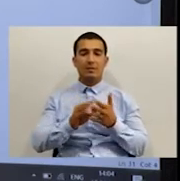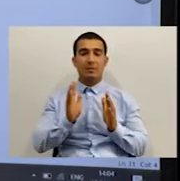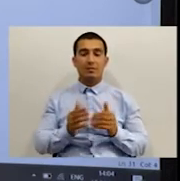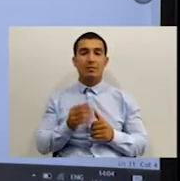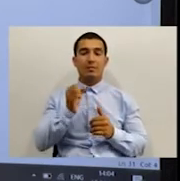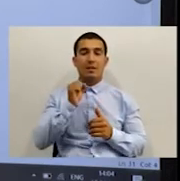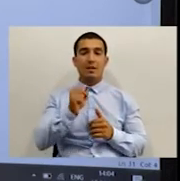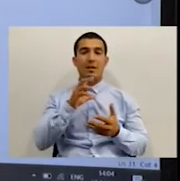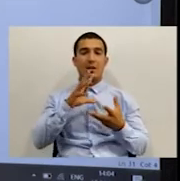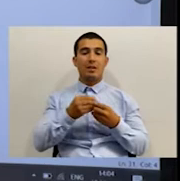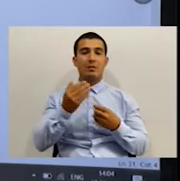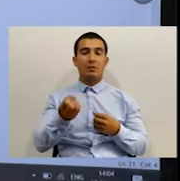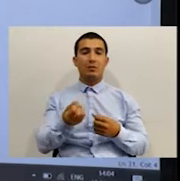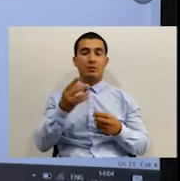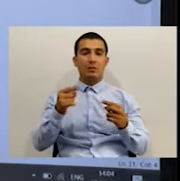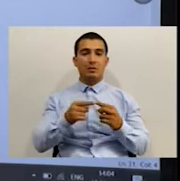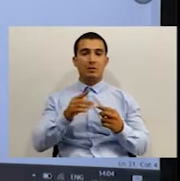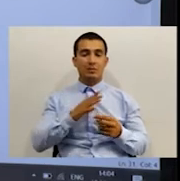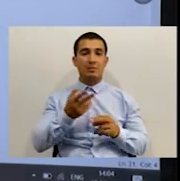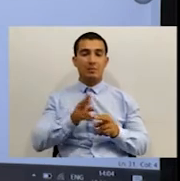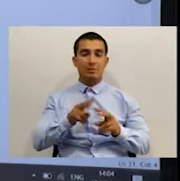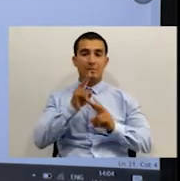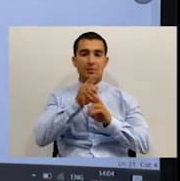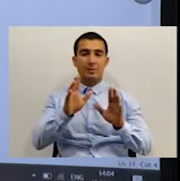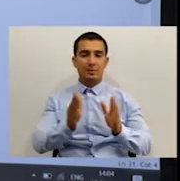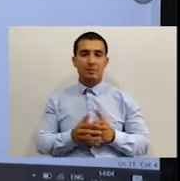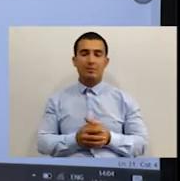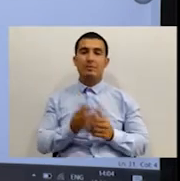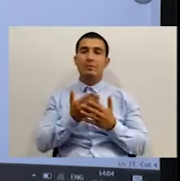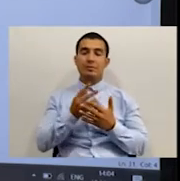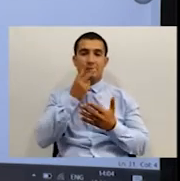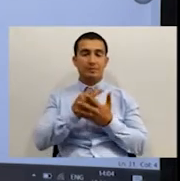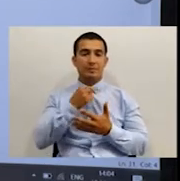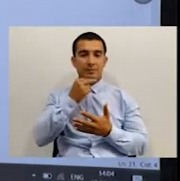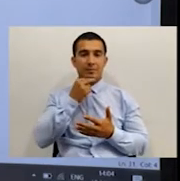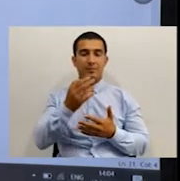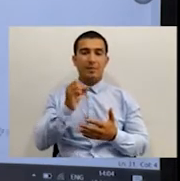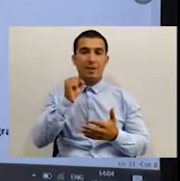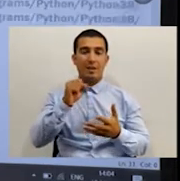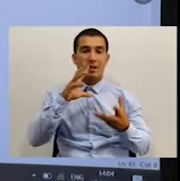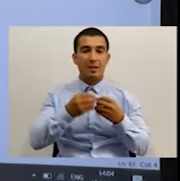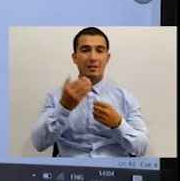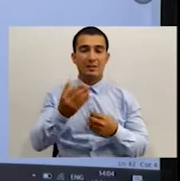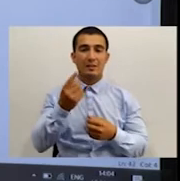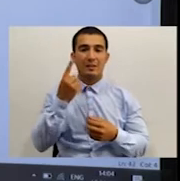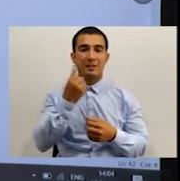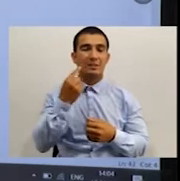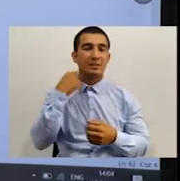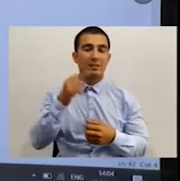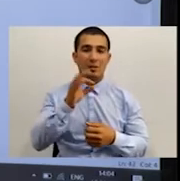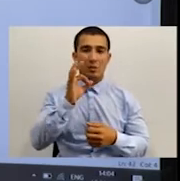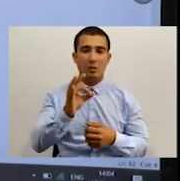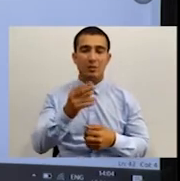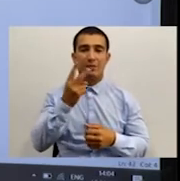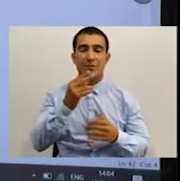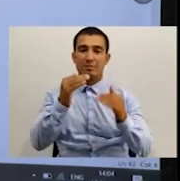virgul qo'yib va ani yozsam, hozir menga aning qiymati nechiga teng bo'layotganligini ko'rsatib beradi. Mana e'tibor